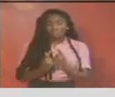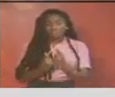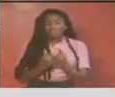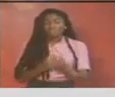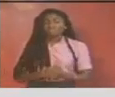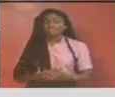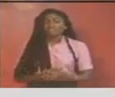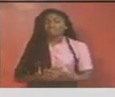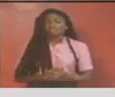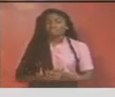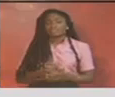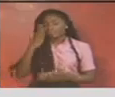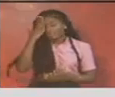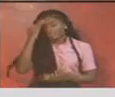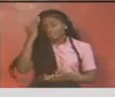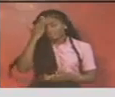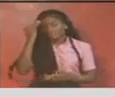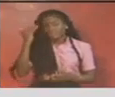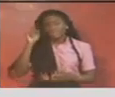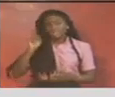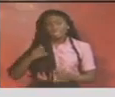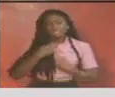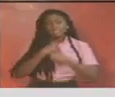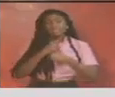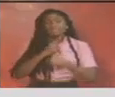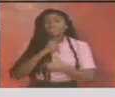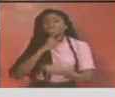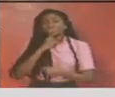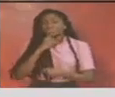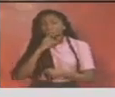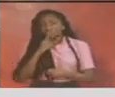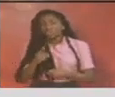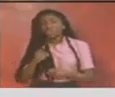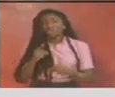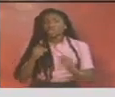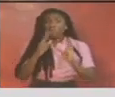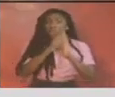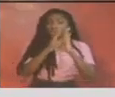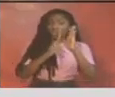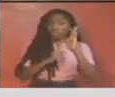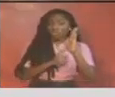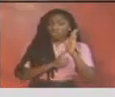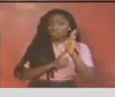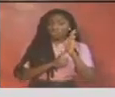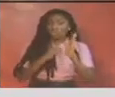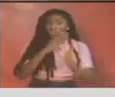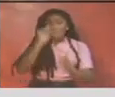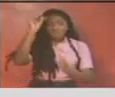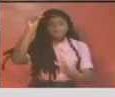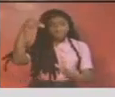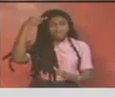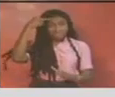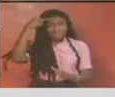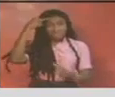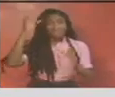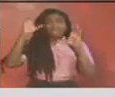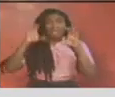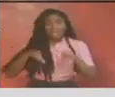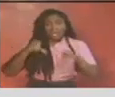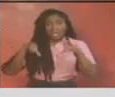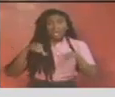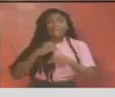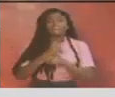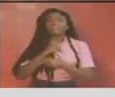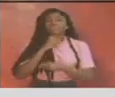Impacts relates to ensuring our law enforcement can detect and respond to any falsified COVID-19 products they